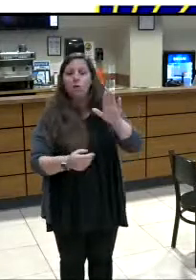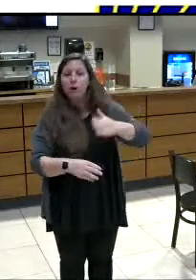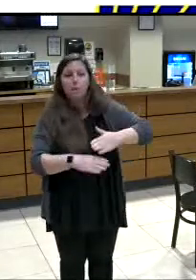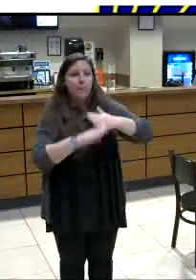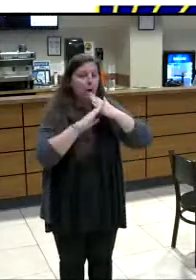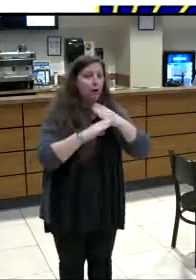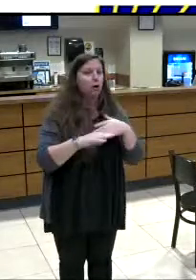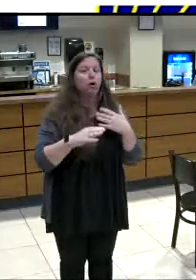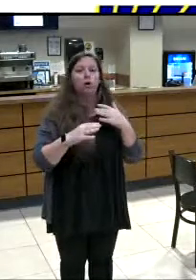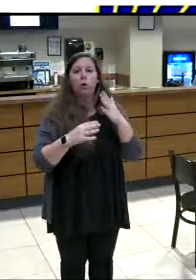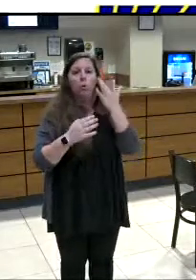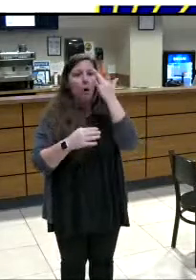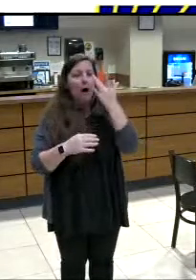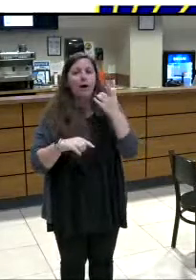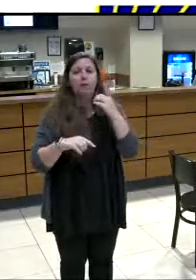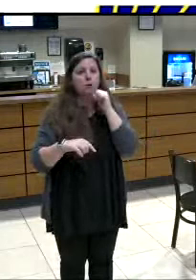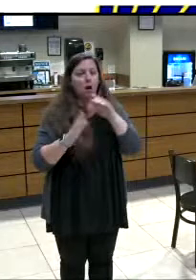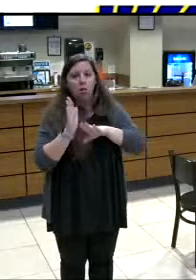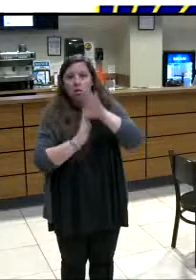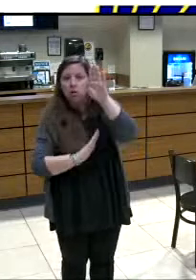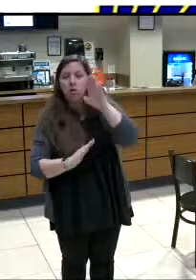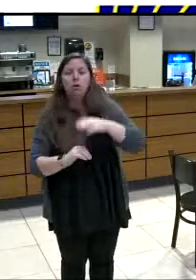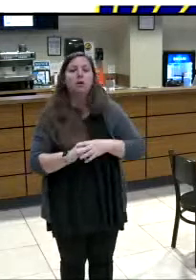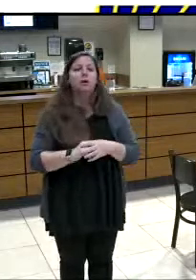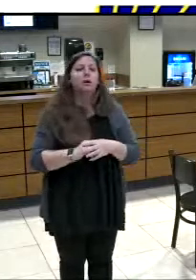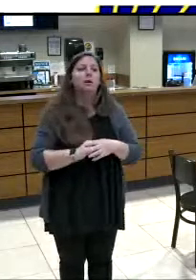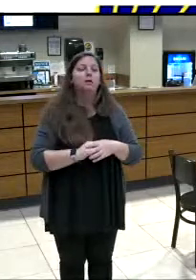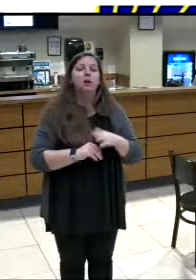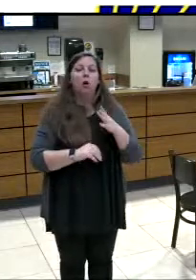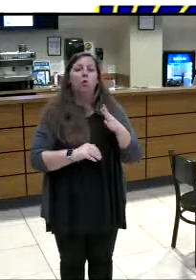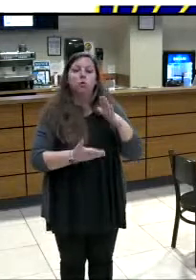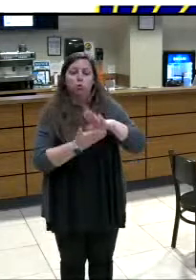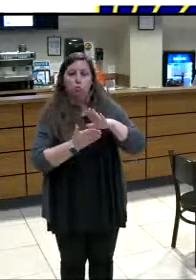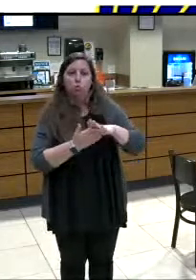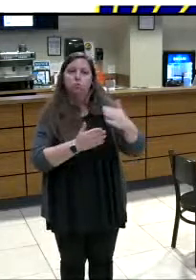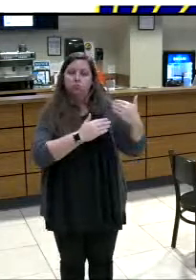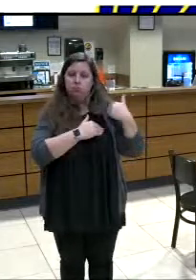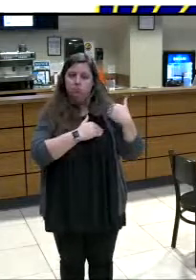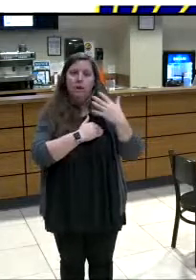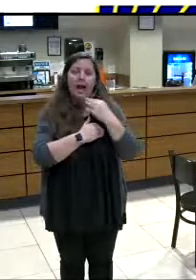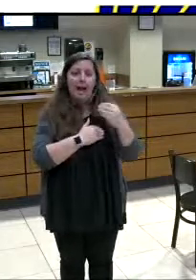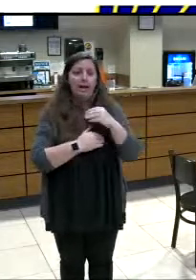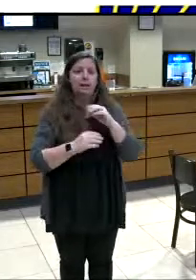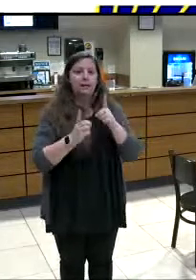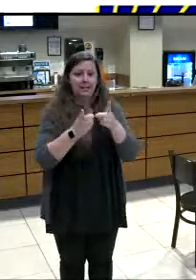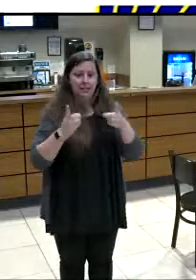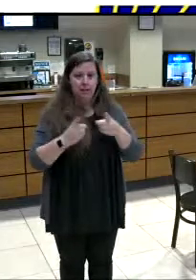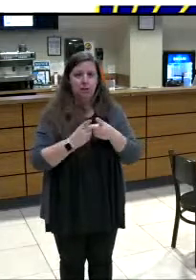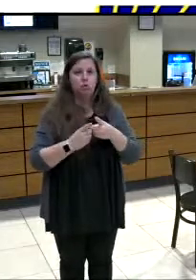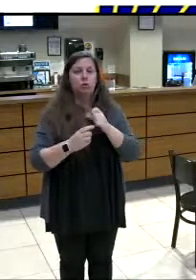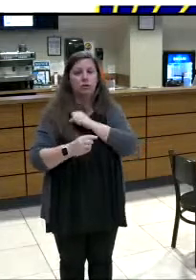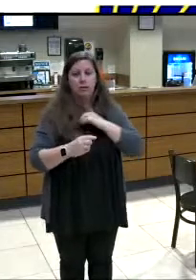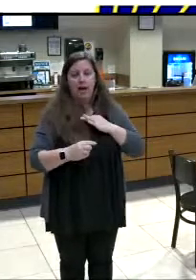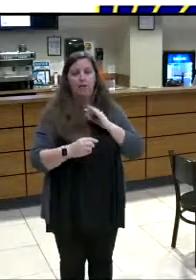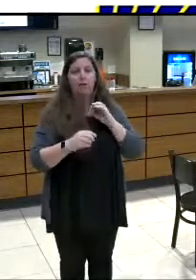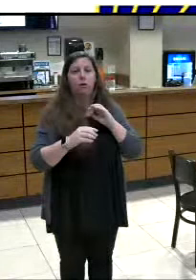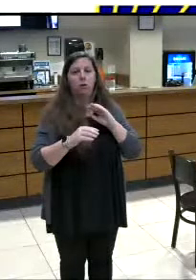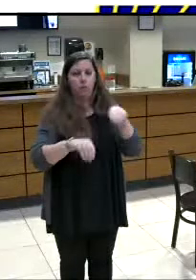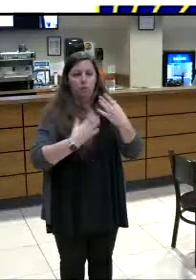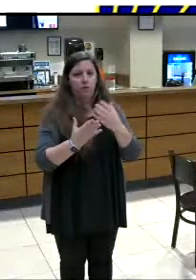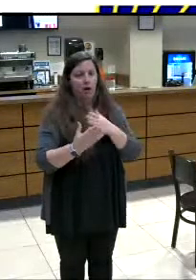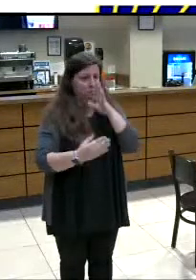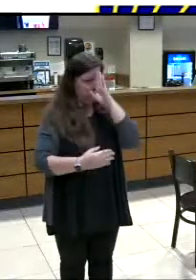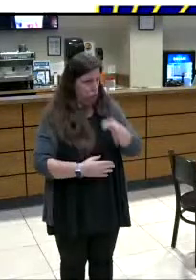schools are held accountable for their progress, and district staff provide direct supports for barriers to learning.